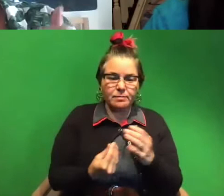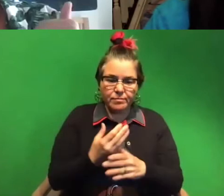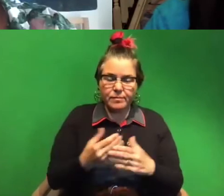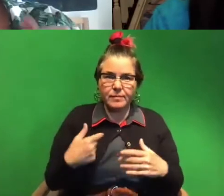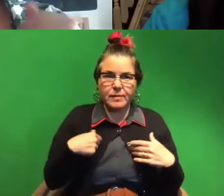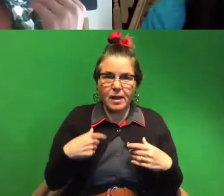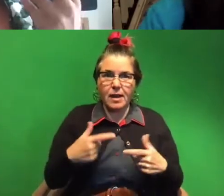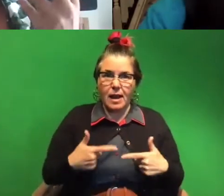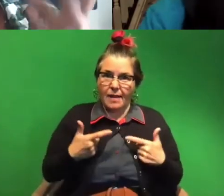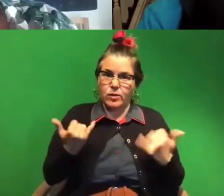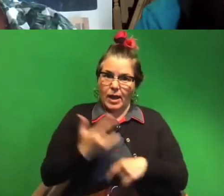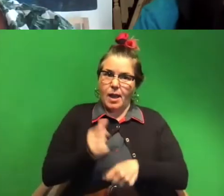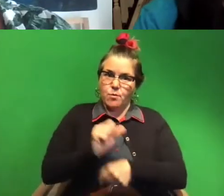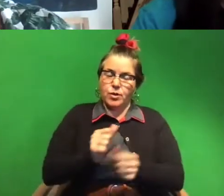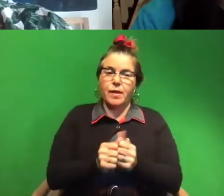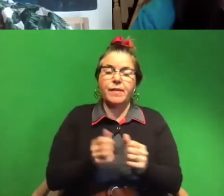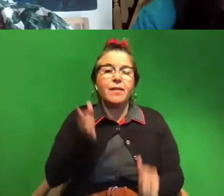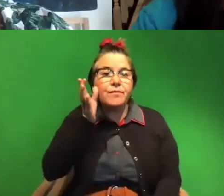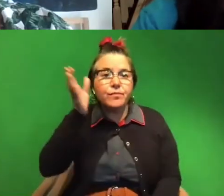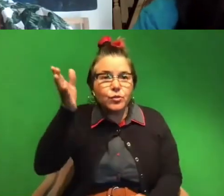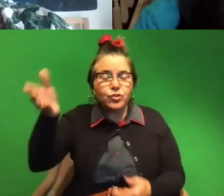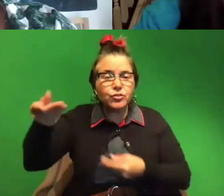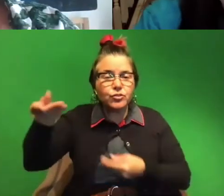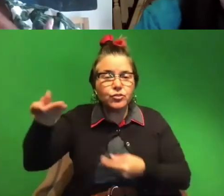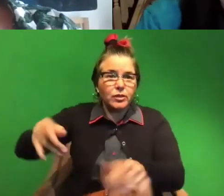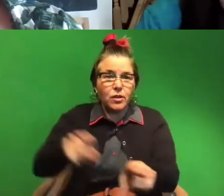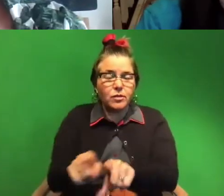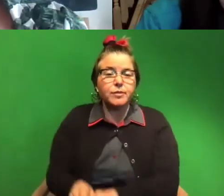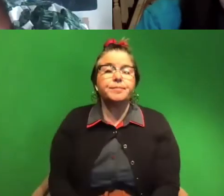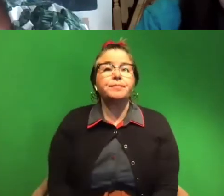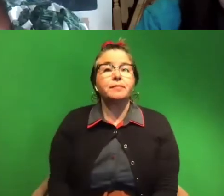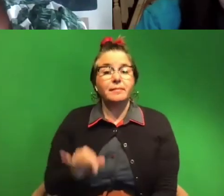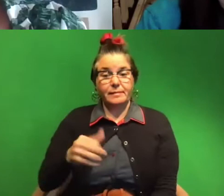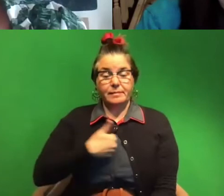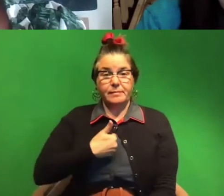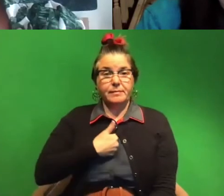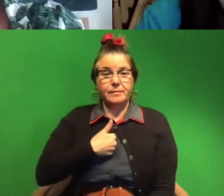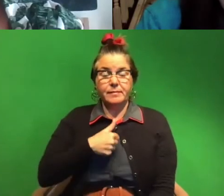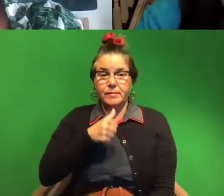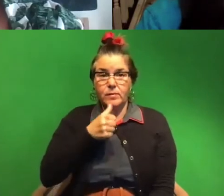alive today, and then in future generations. If I don't have